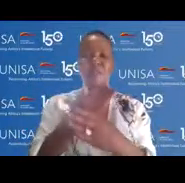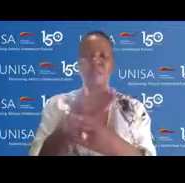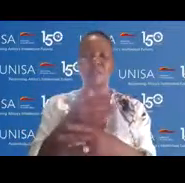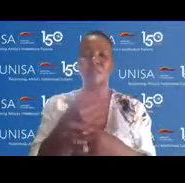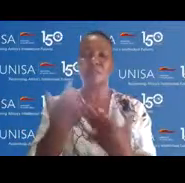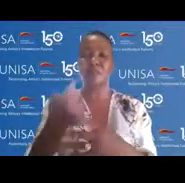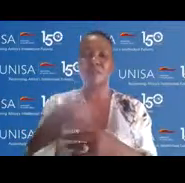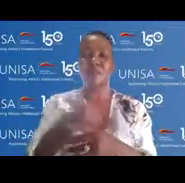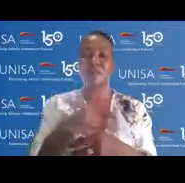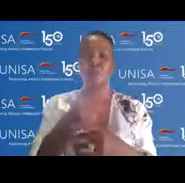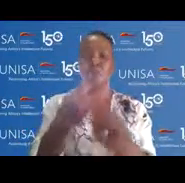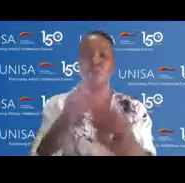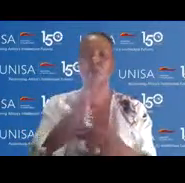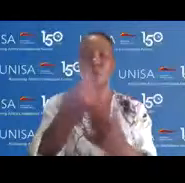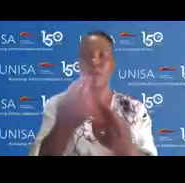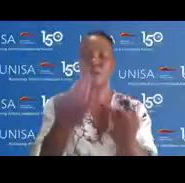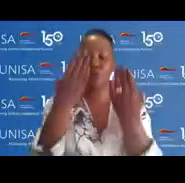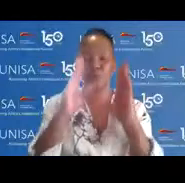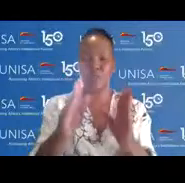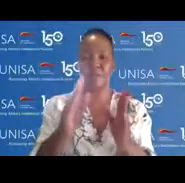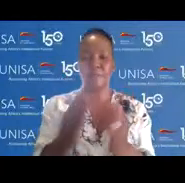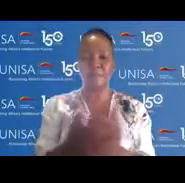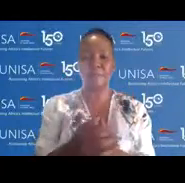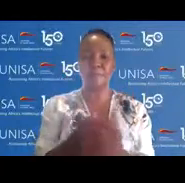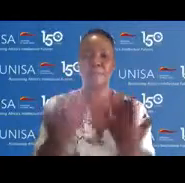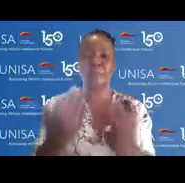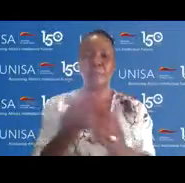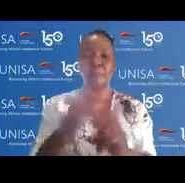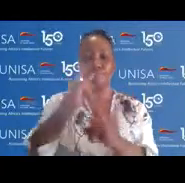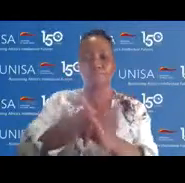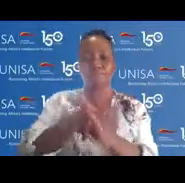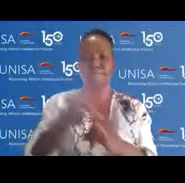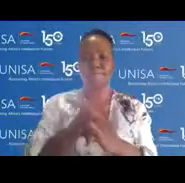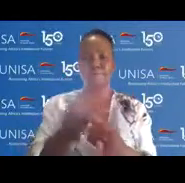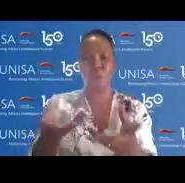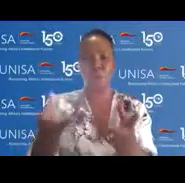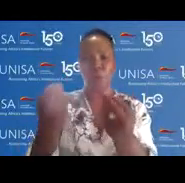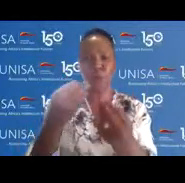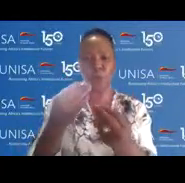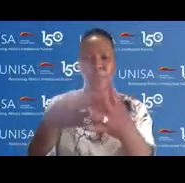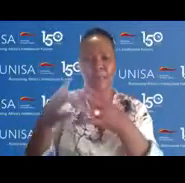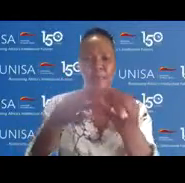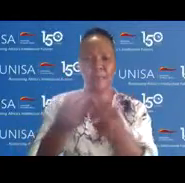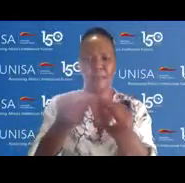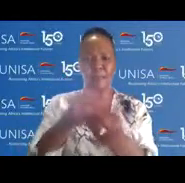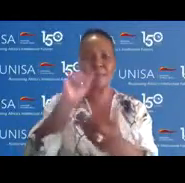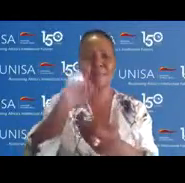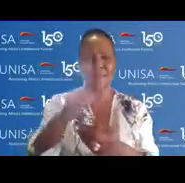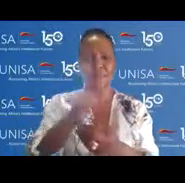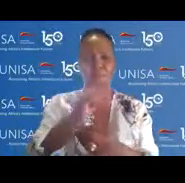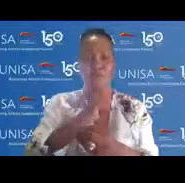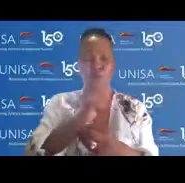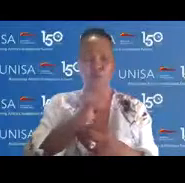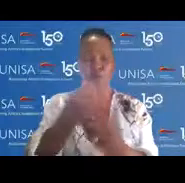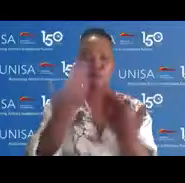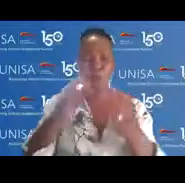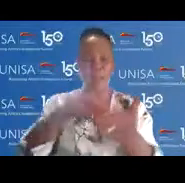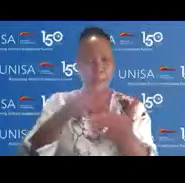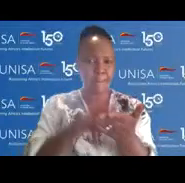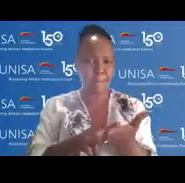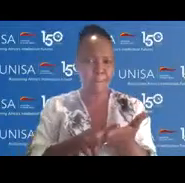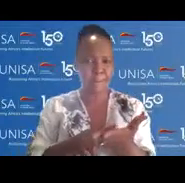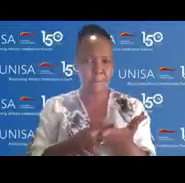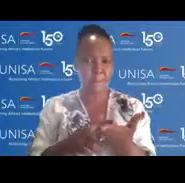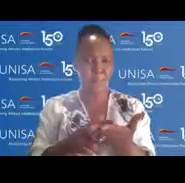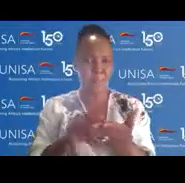students. Okay, so in the chat, Richard, are we getting any students who are saying yes, they're using the student app? We've got